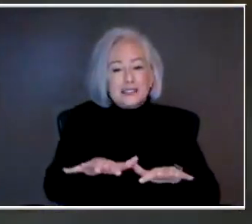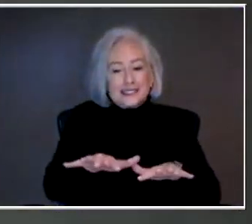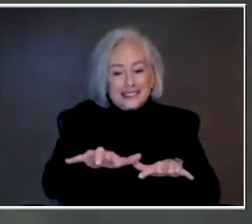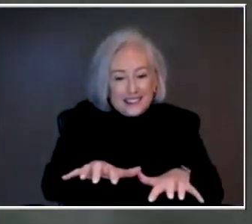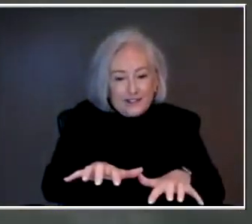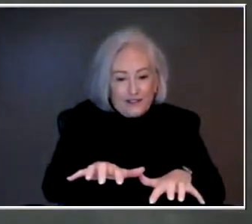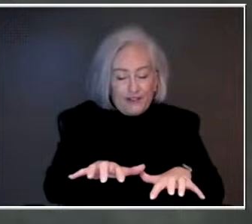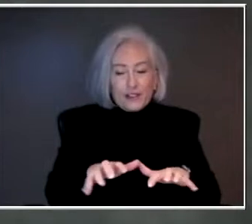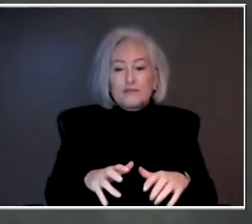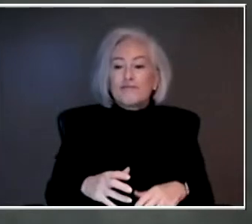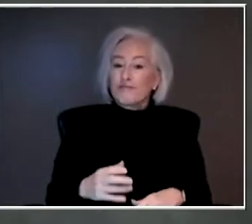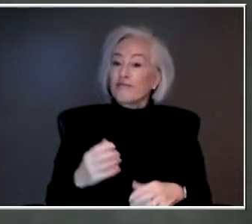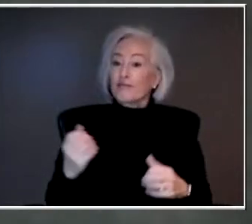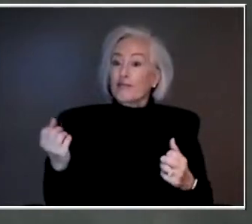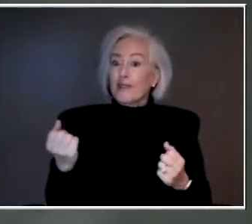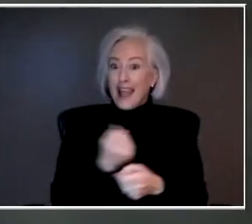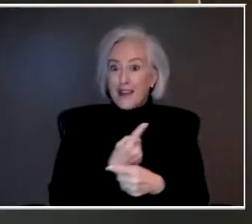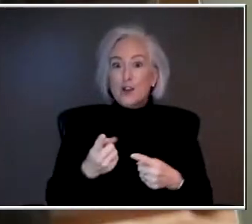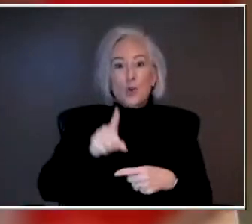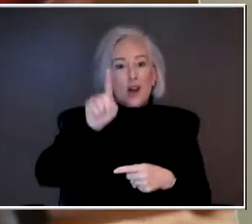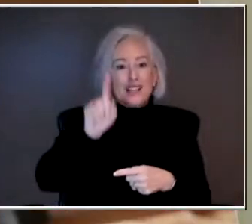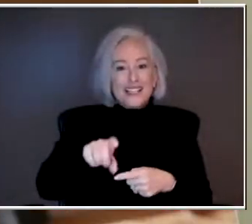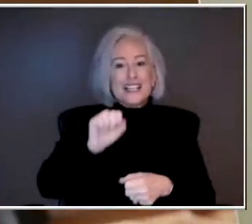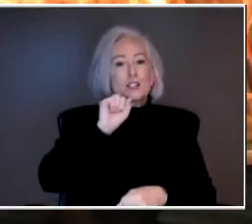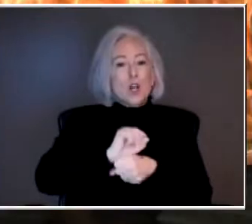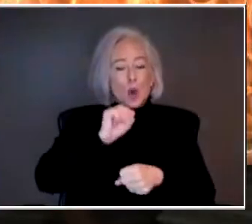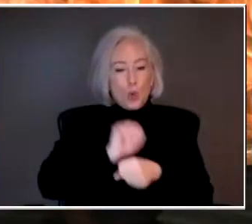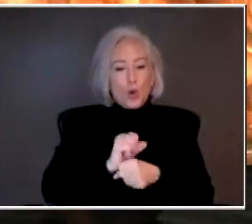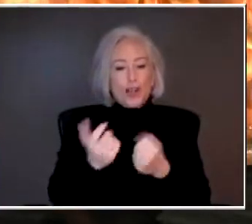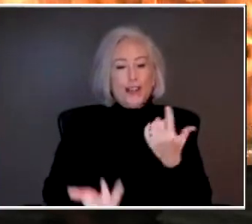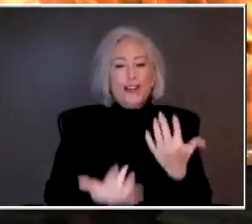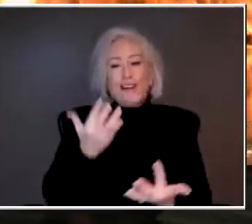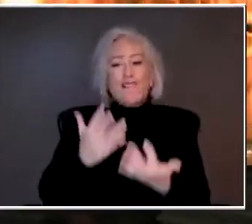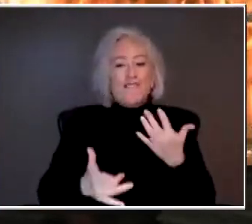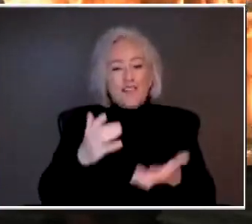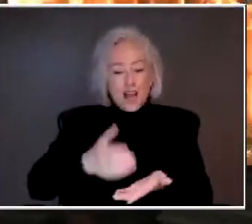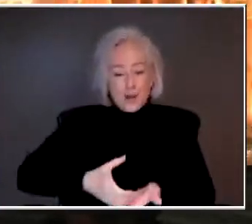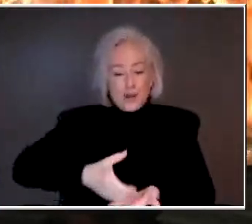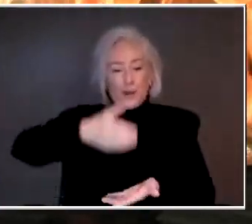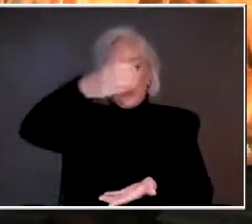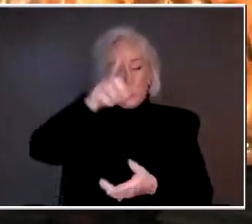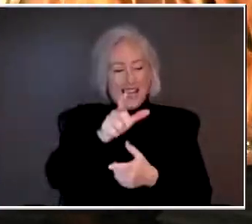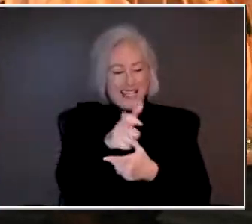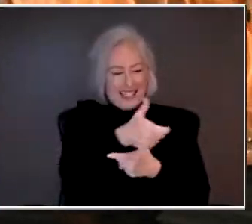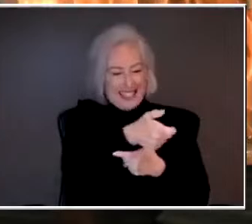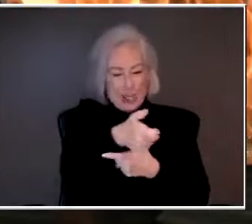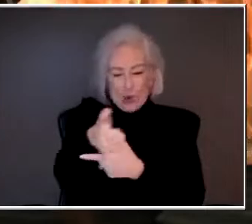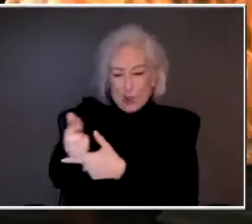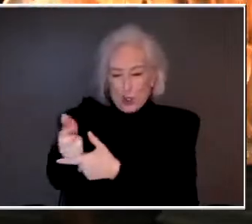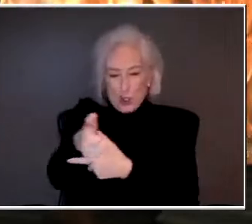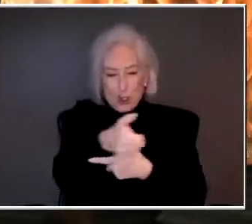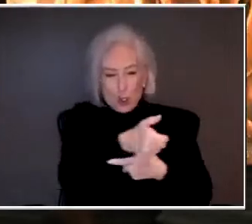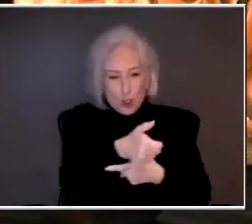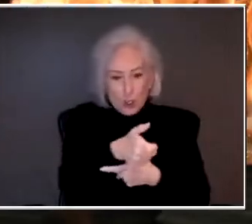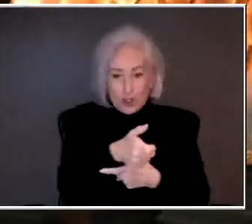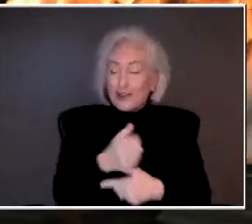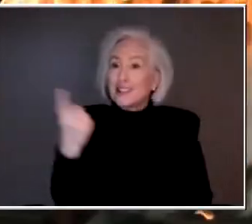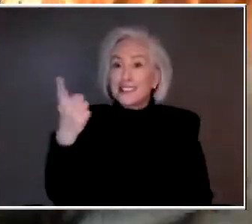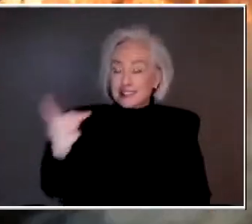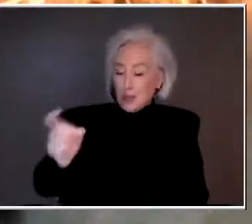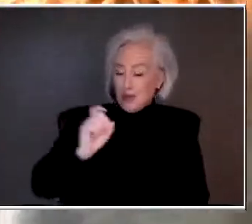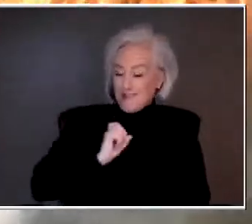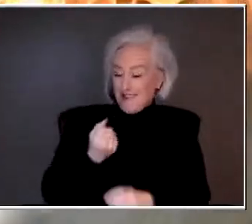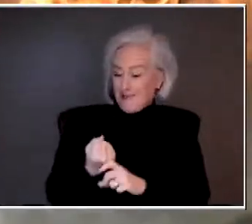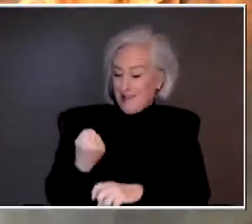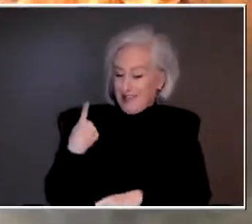somebody gave me one as a gift last Love year. it. How fun is that? Best gift ever. And not just to have one. I mean, you can get them for, I have Yeah. to just have to say it. You can get them for like